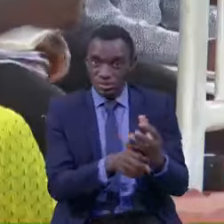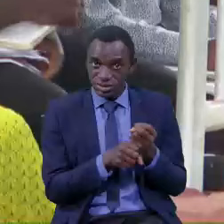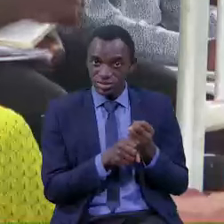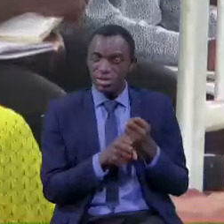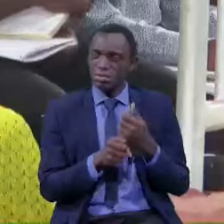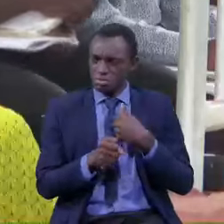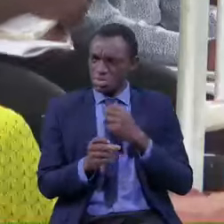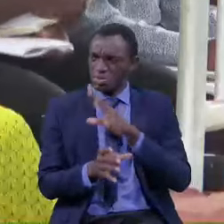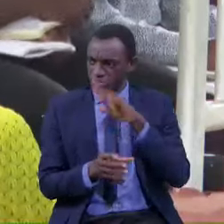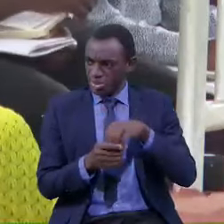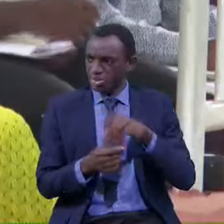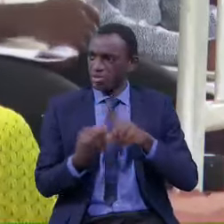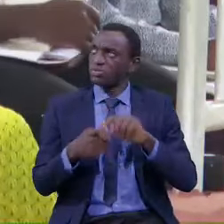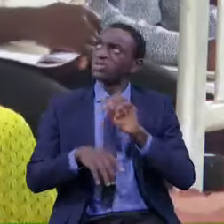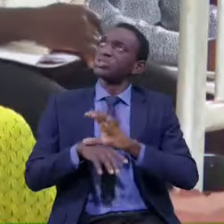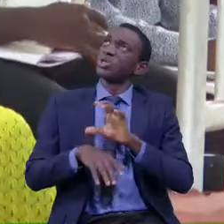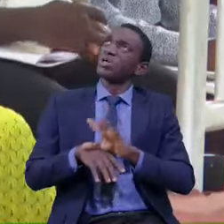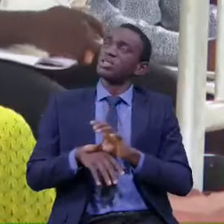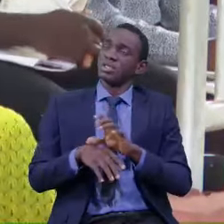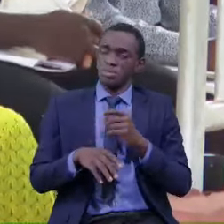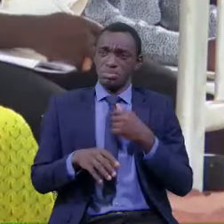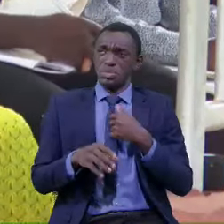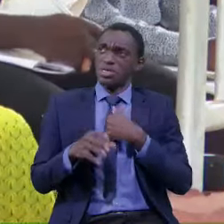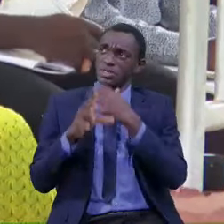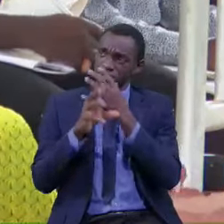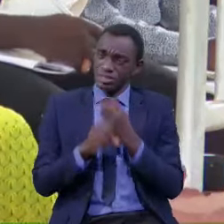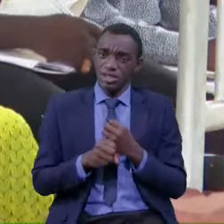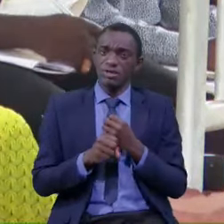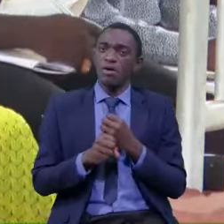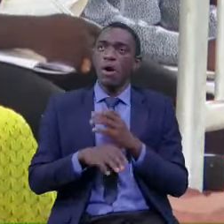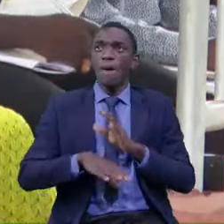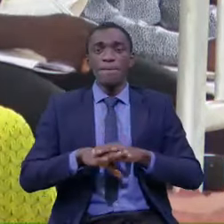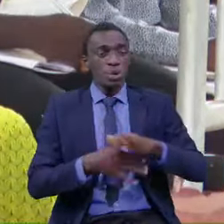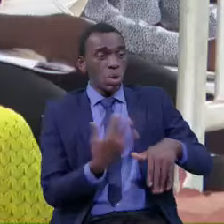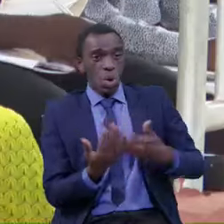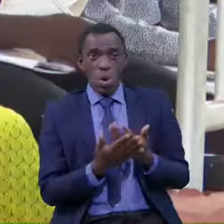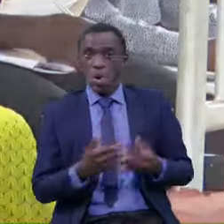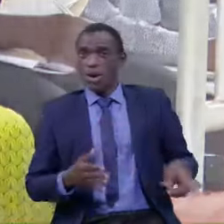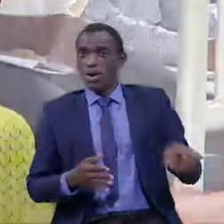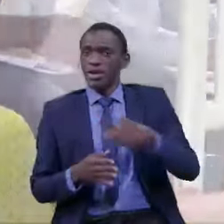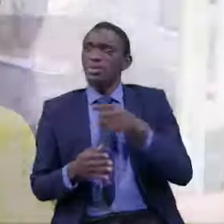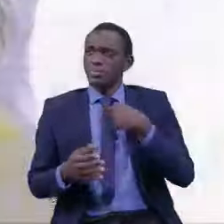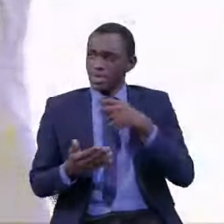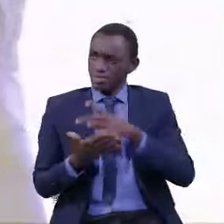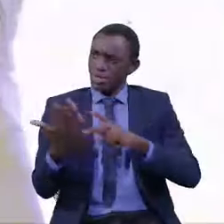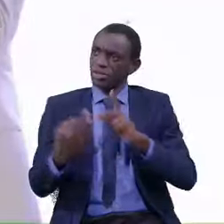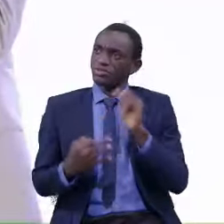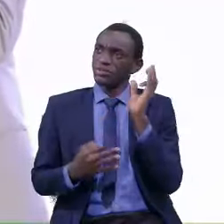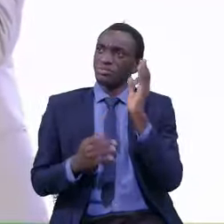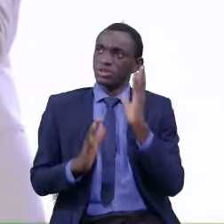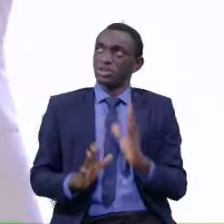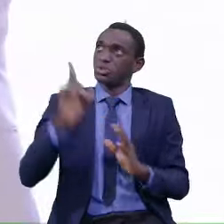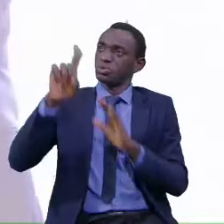upon them all. I'm part of the ministers you have called, you have consecrated, and you